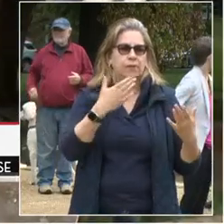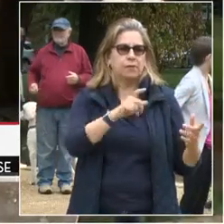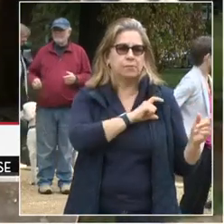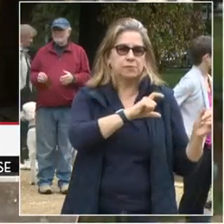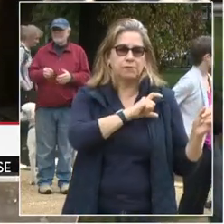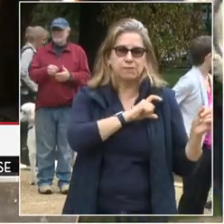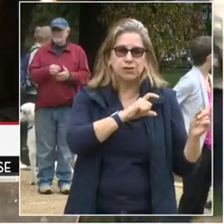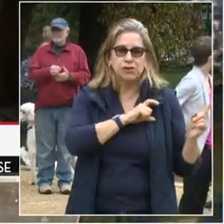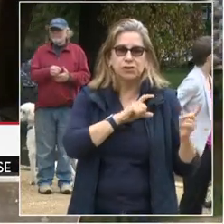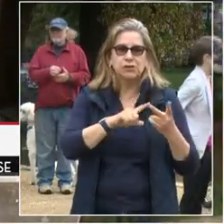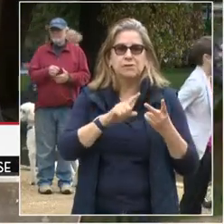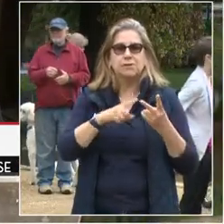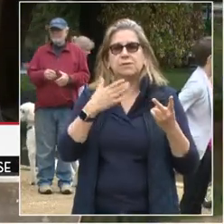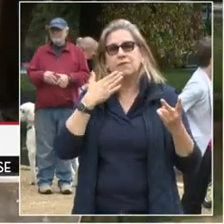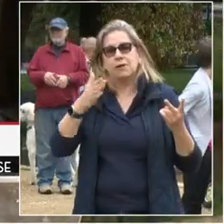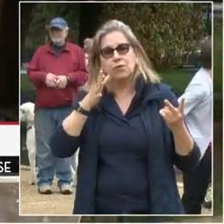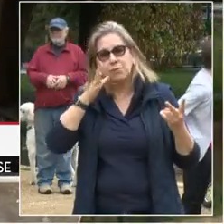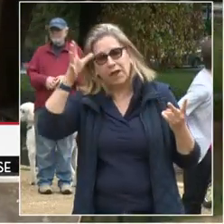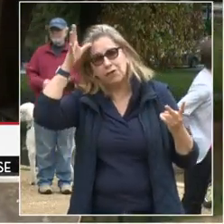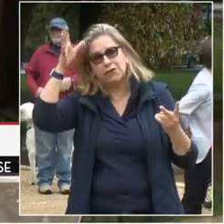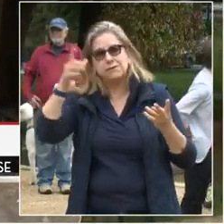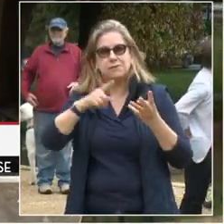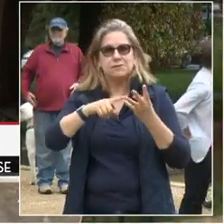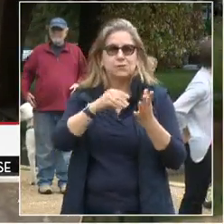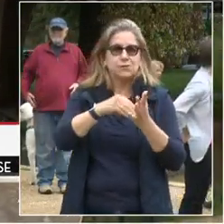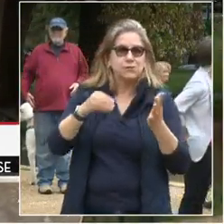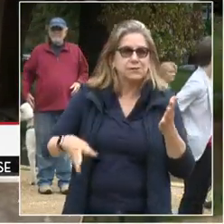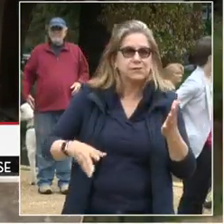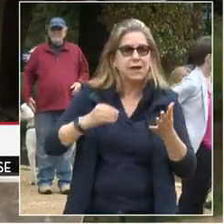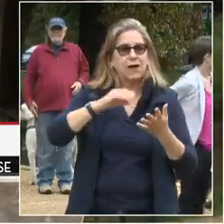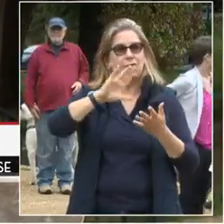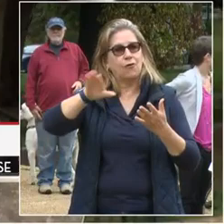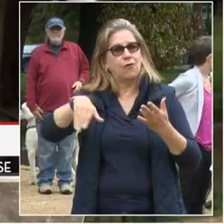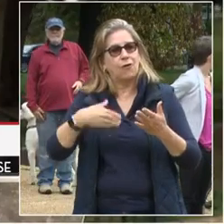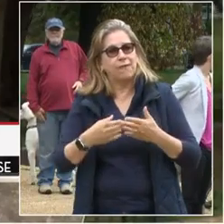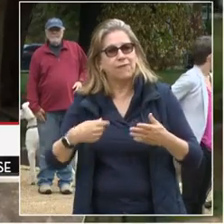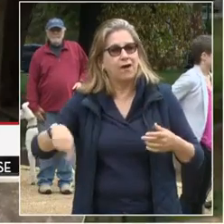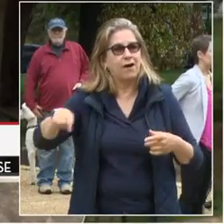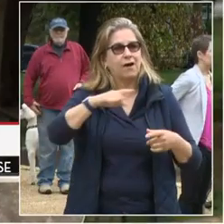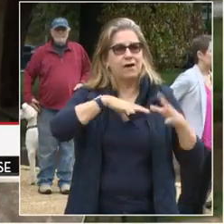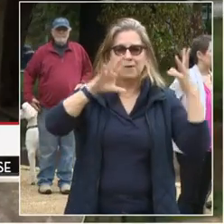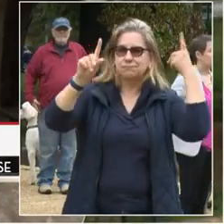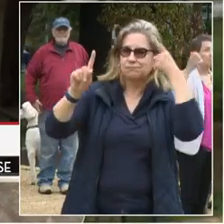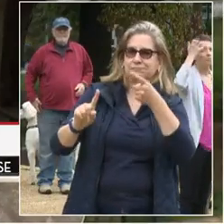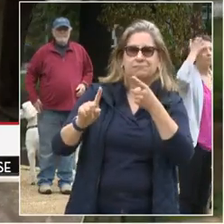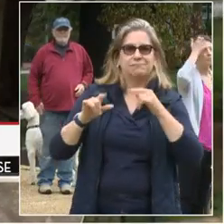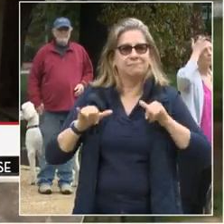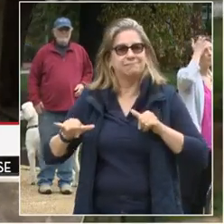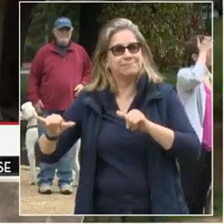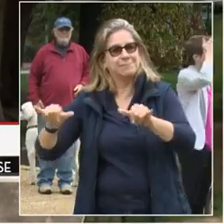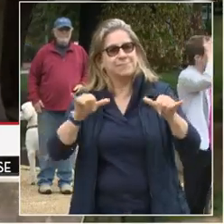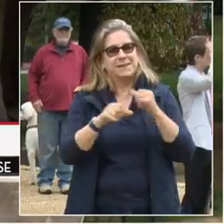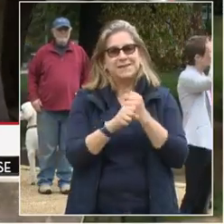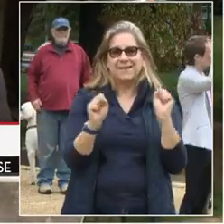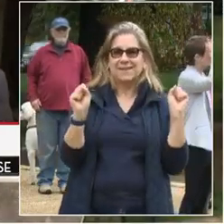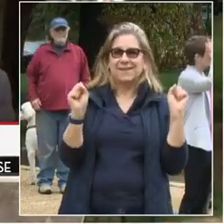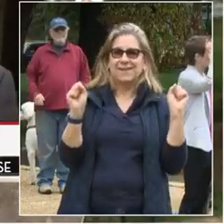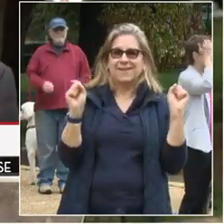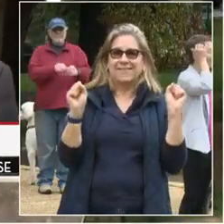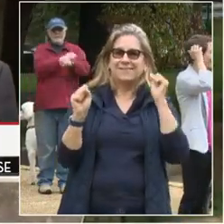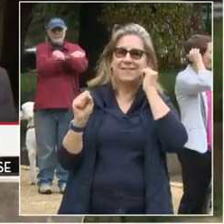you, students, to get us all safely biking and enjoy our daily activities in safe